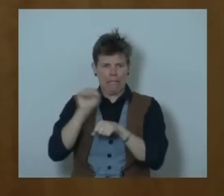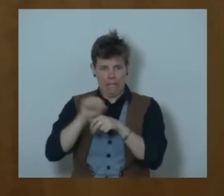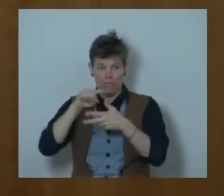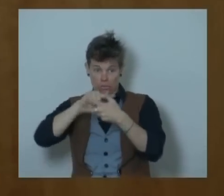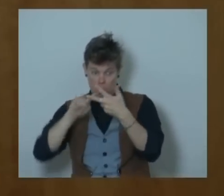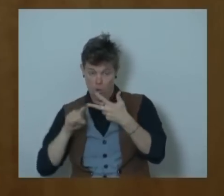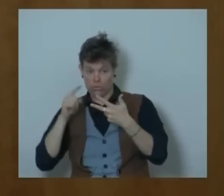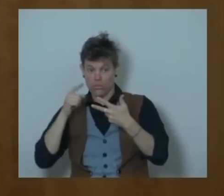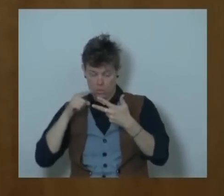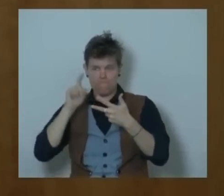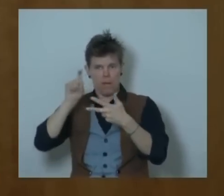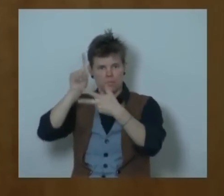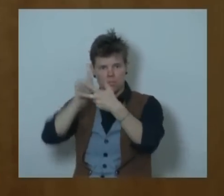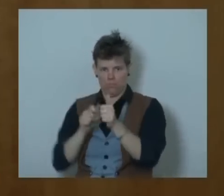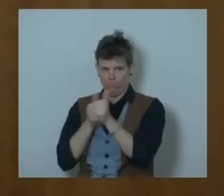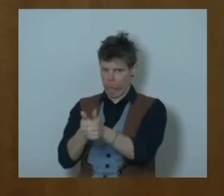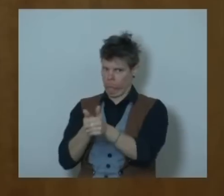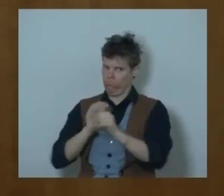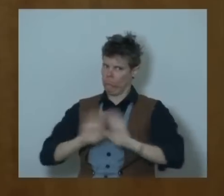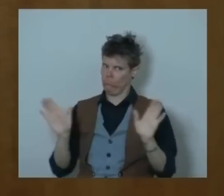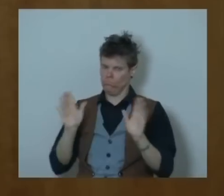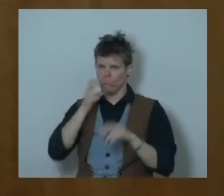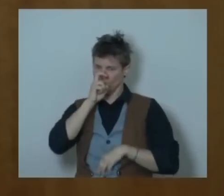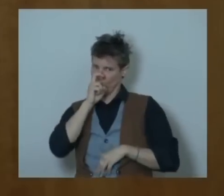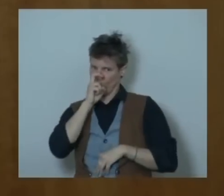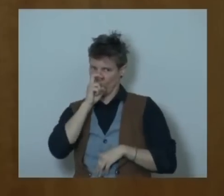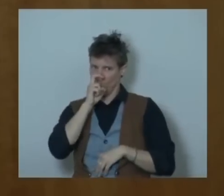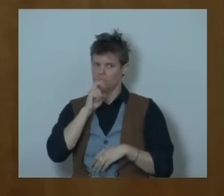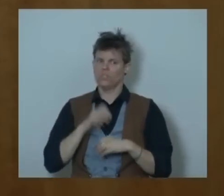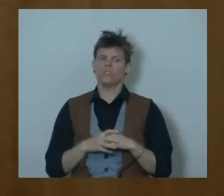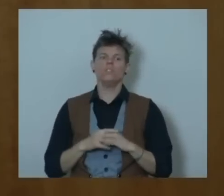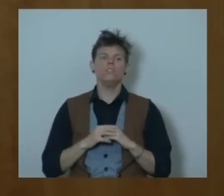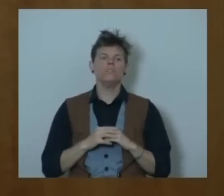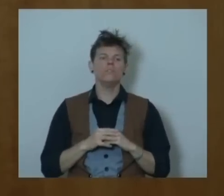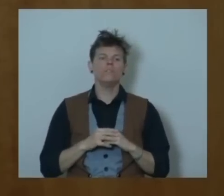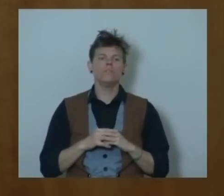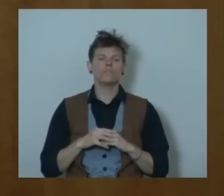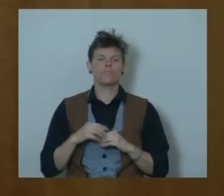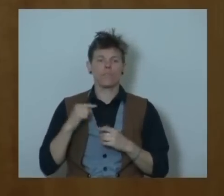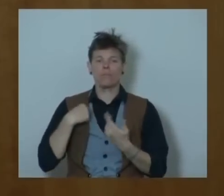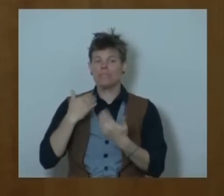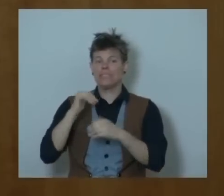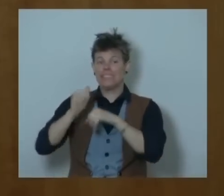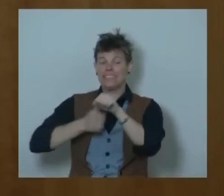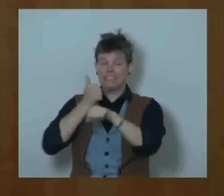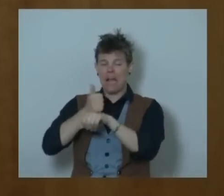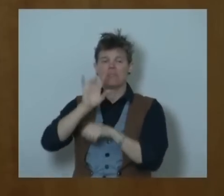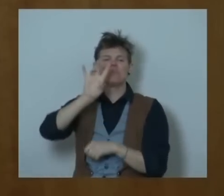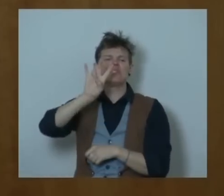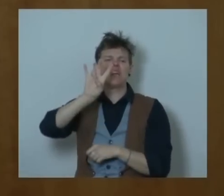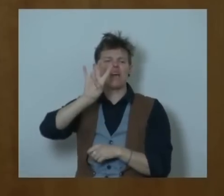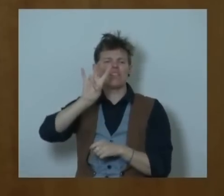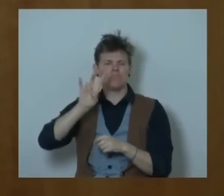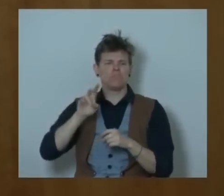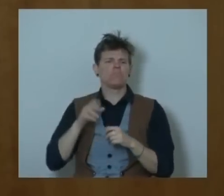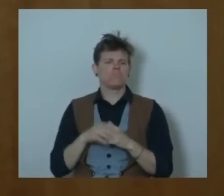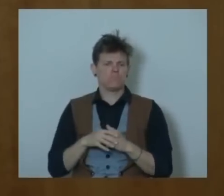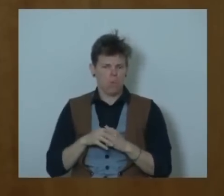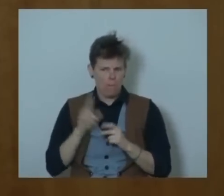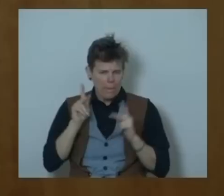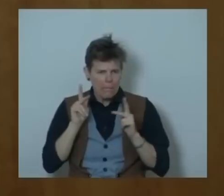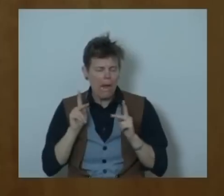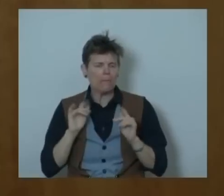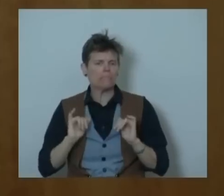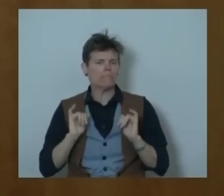that criteria. And when we initially stood up, we had 7 sites. People were really concerned about that, as they should